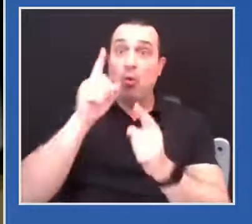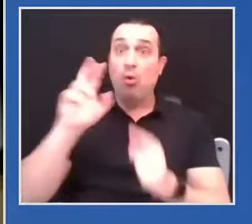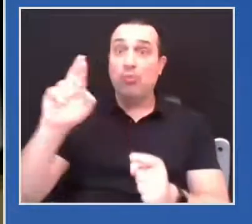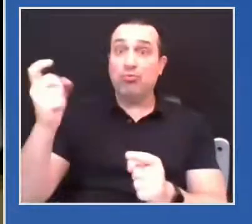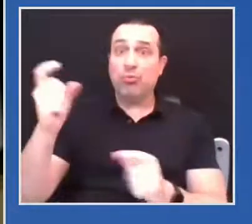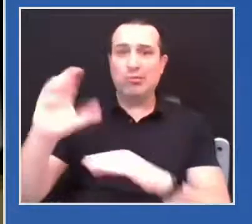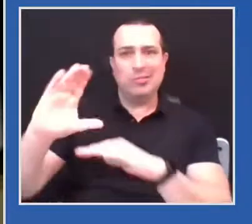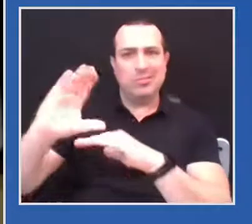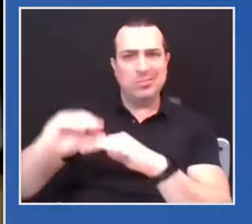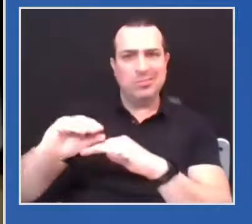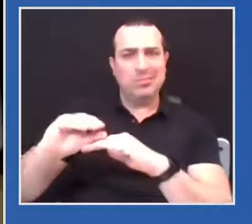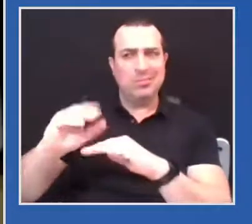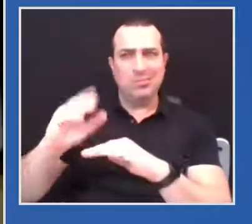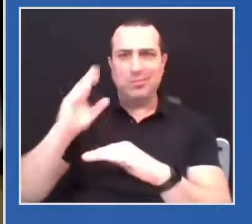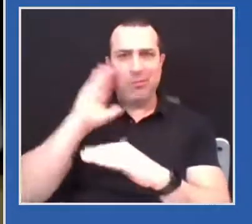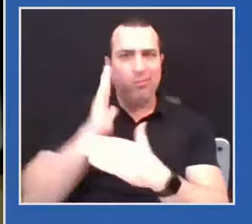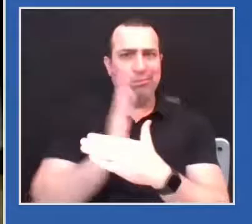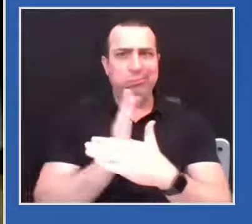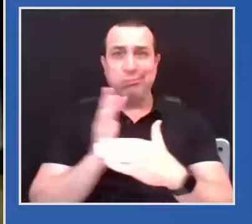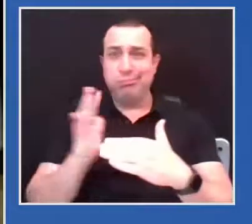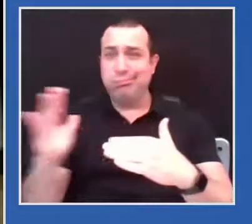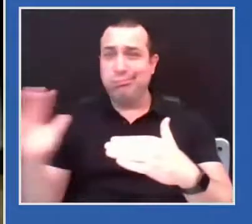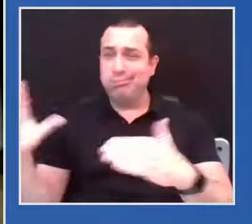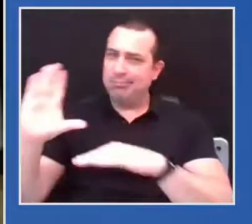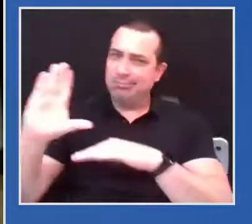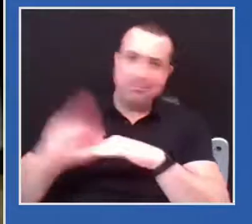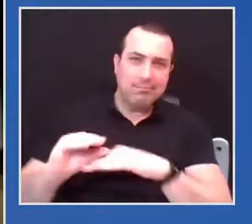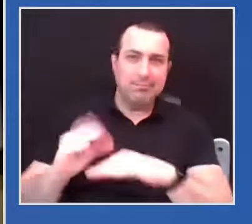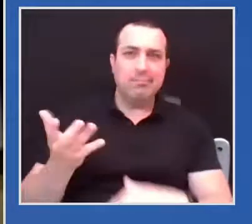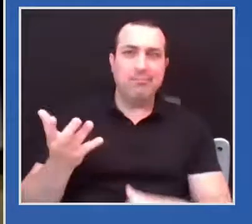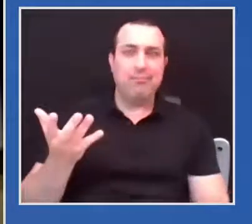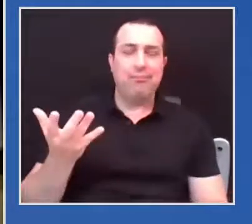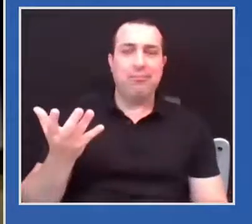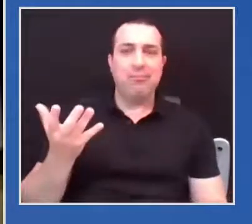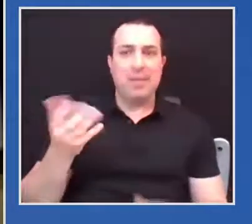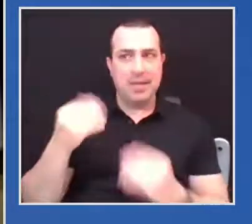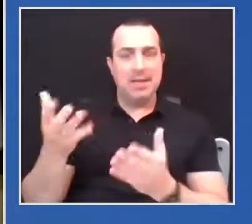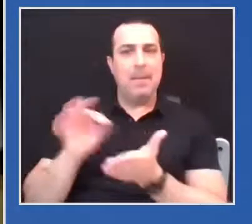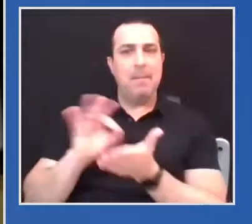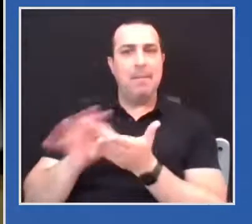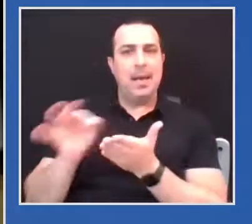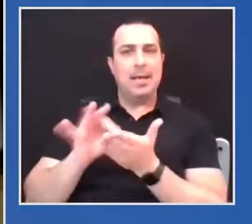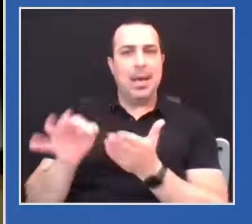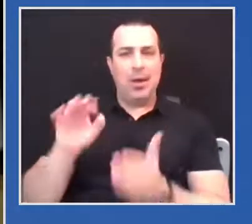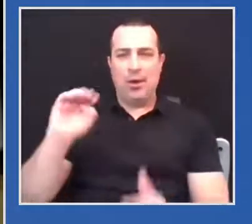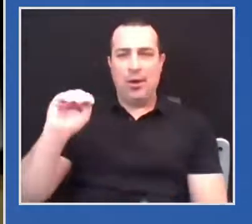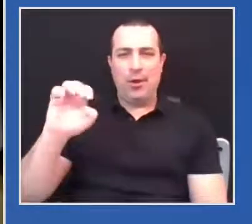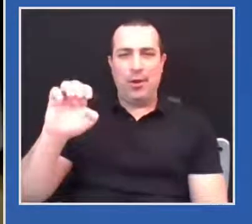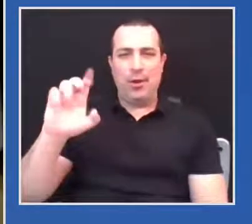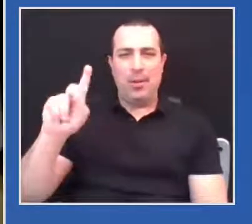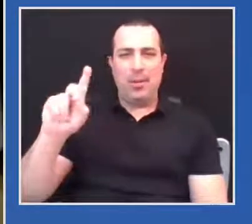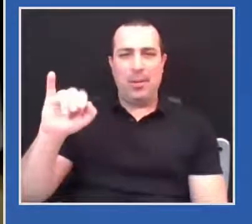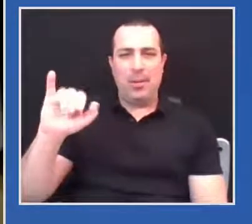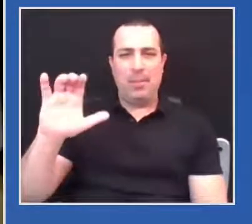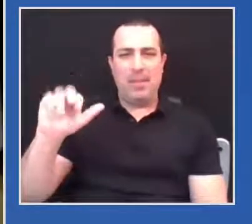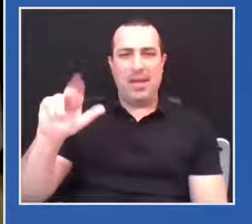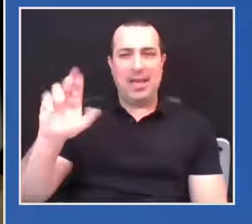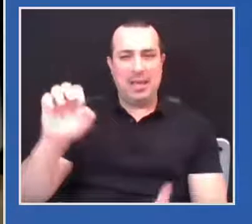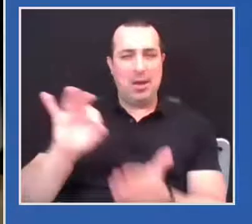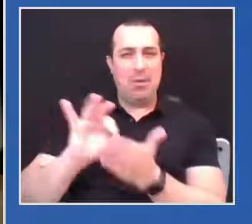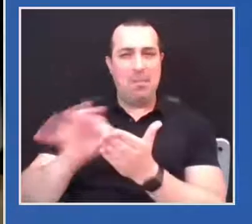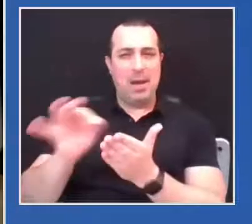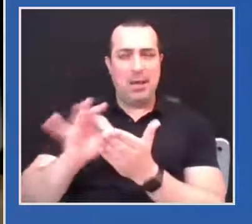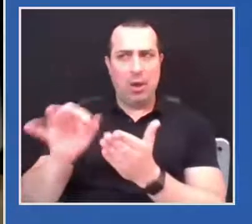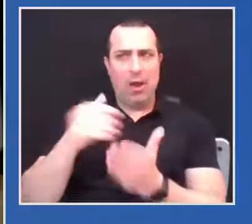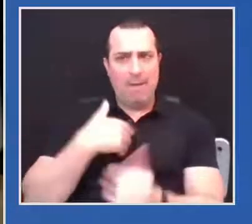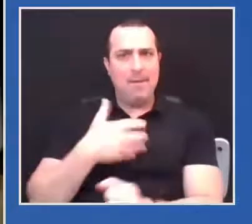board, giving Medicare the power, in Washington, Medicare Department, the power to